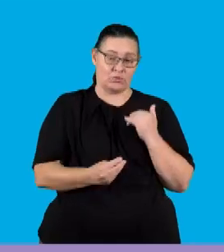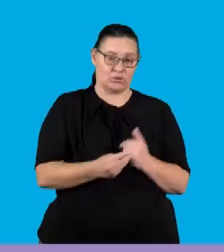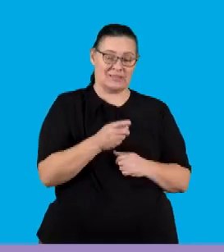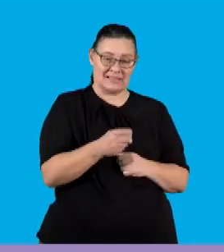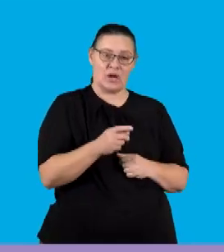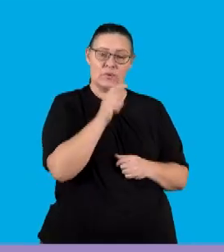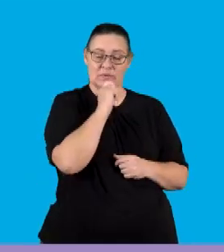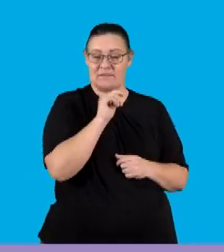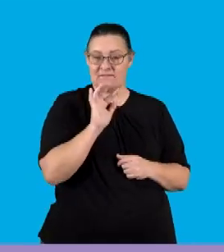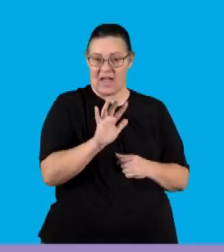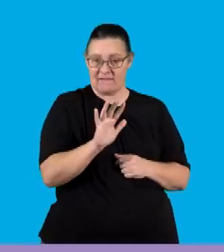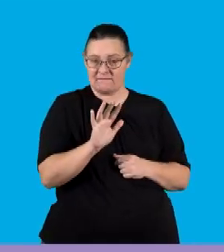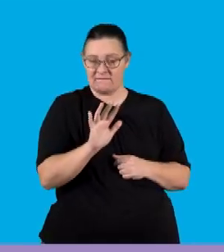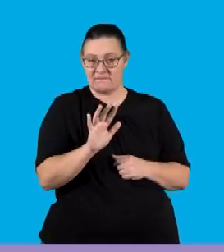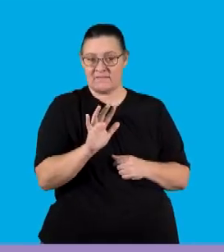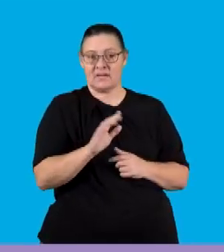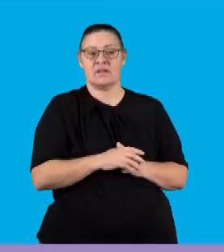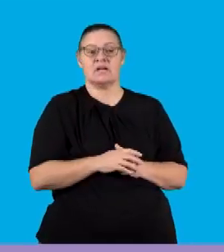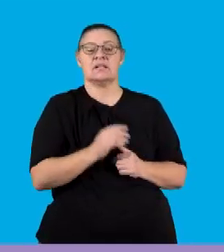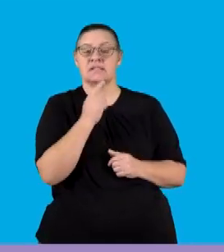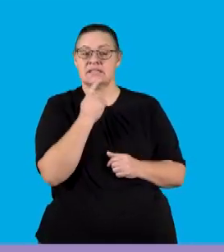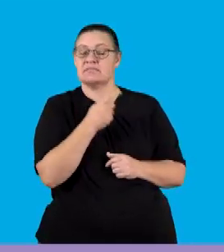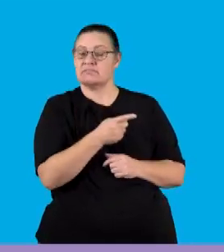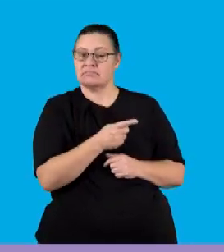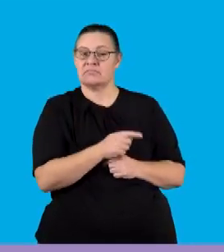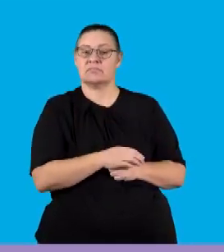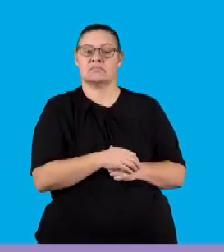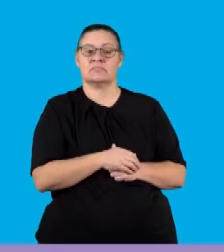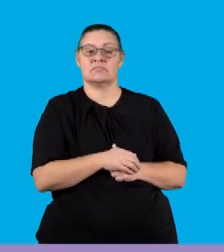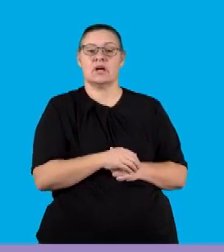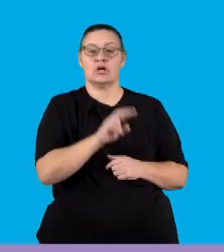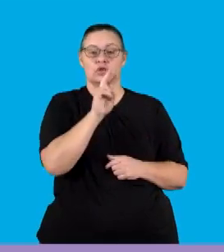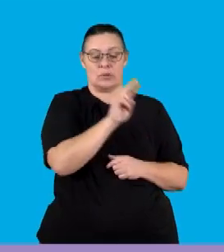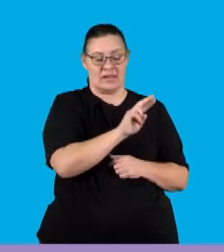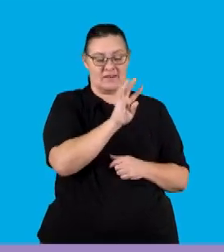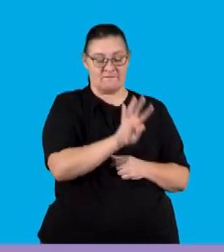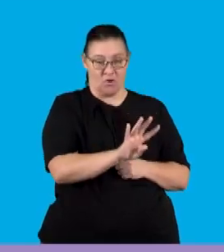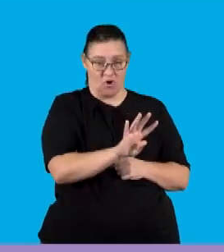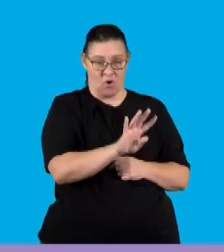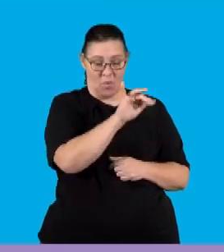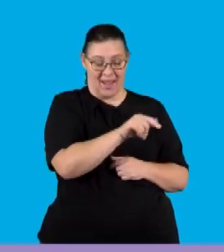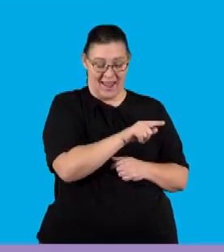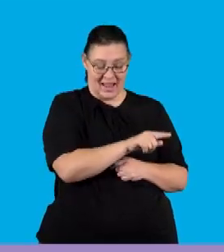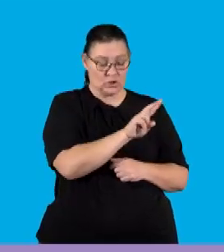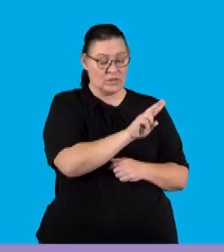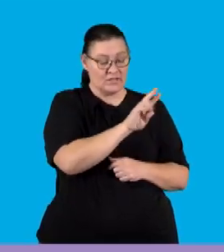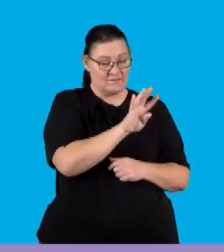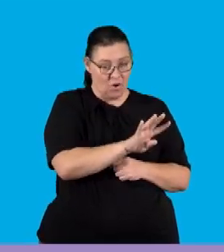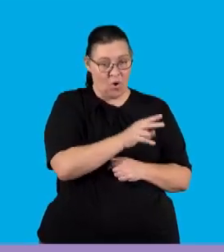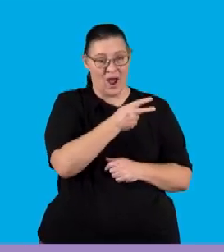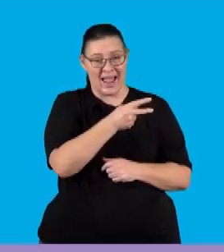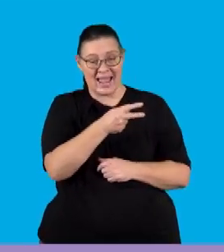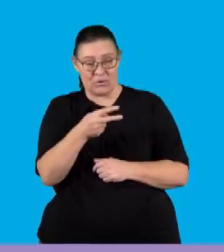output that uses 5 as an input there, that is 24. Now that 24,